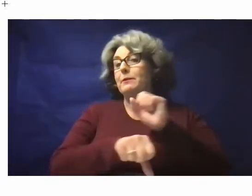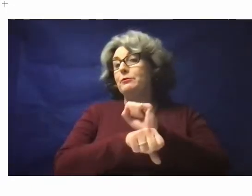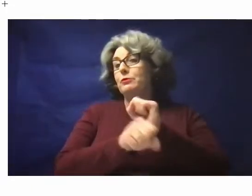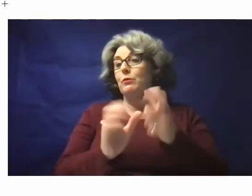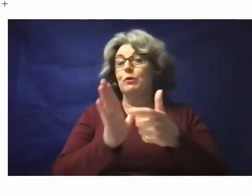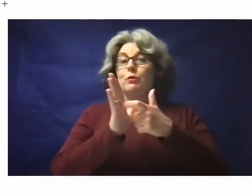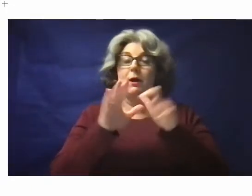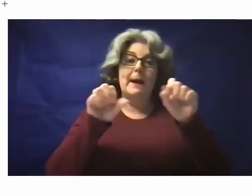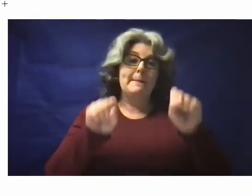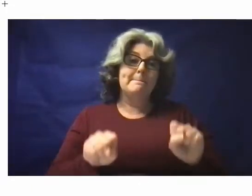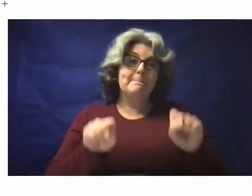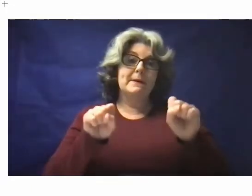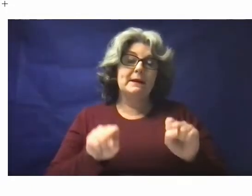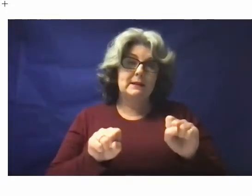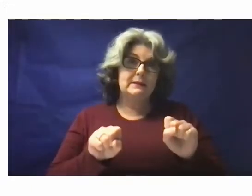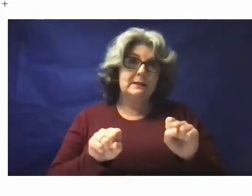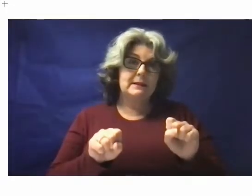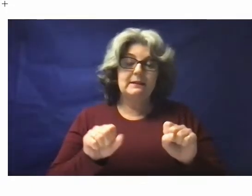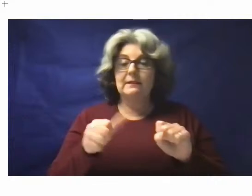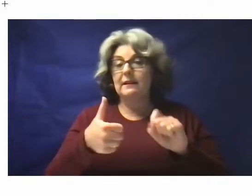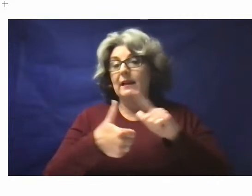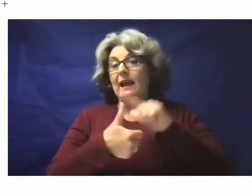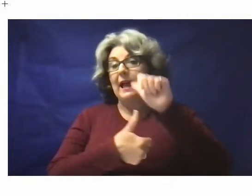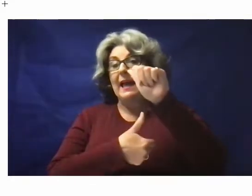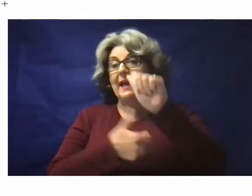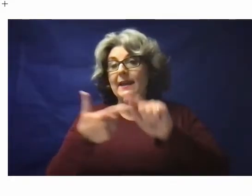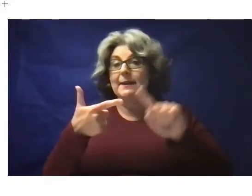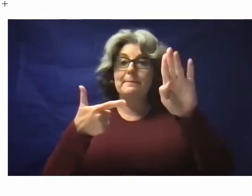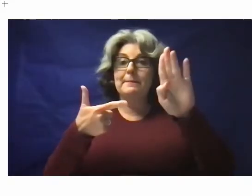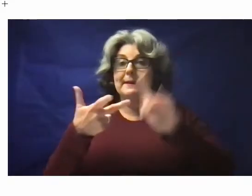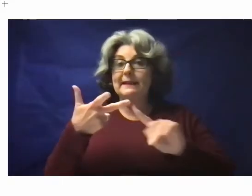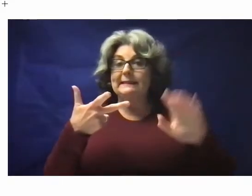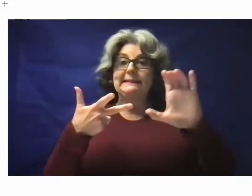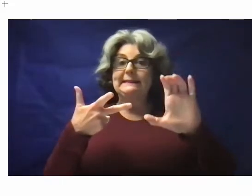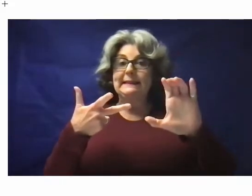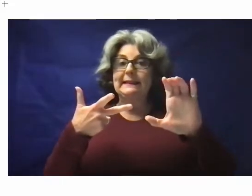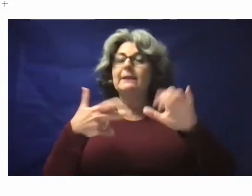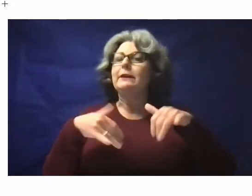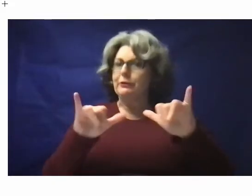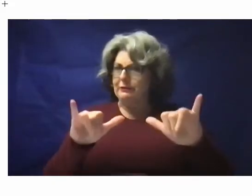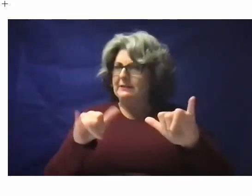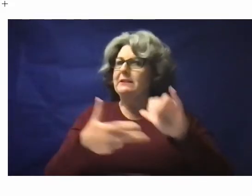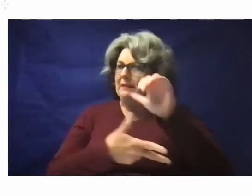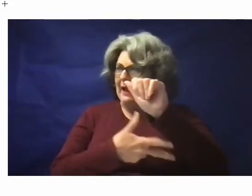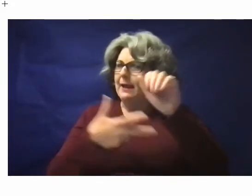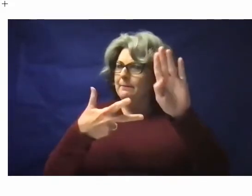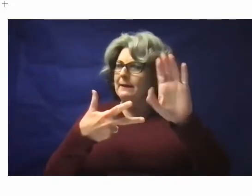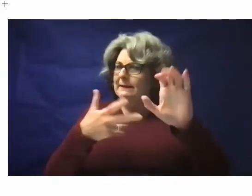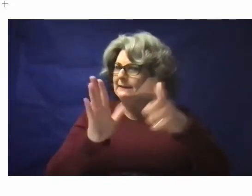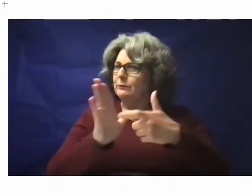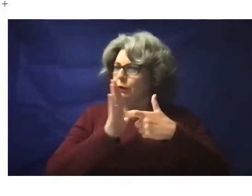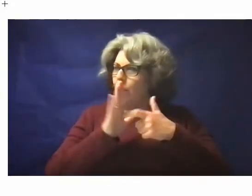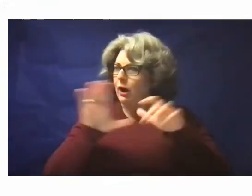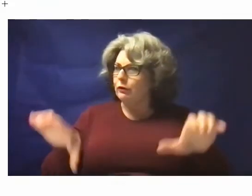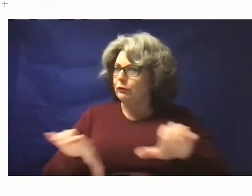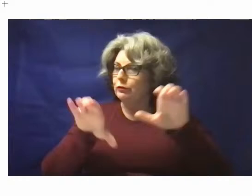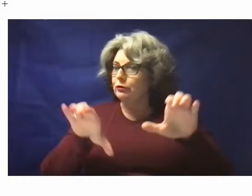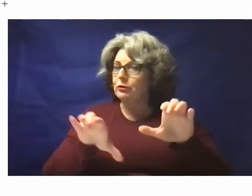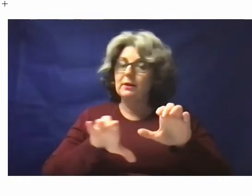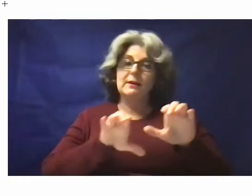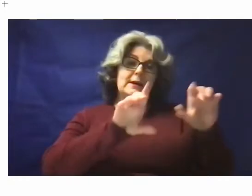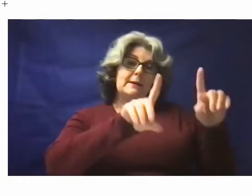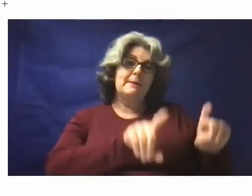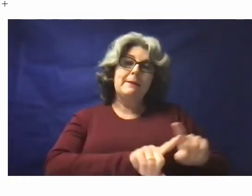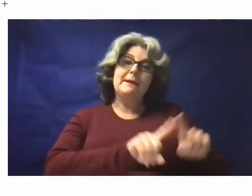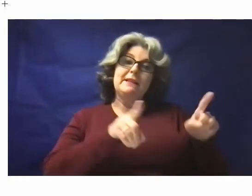ability to do A, B, and C, we will not remove the C part. We may be assessing it